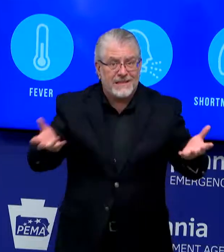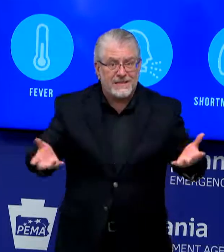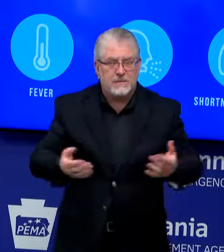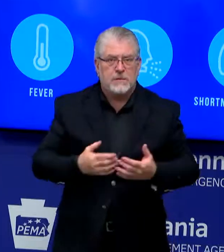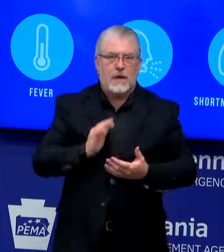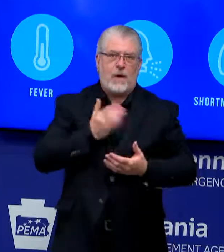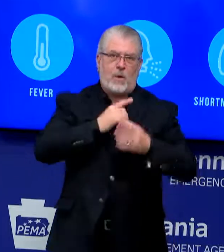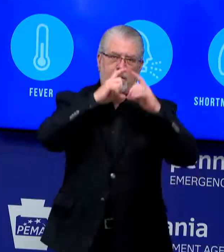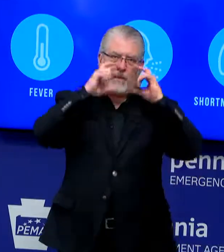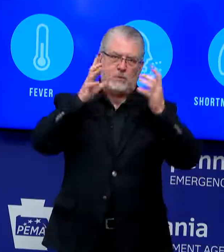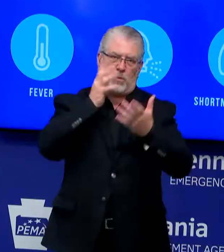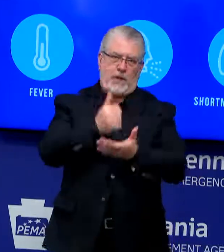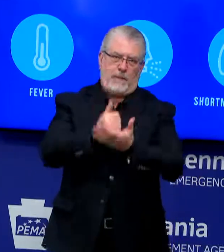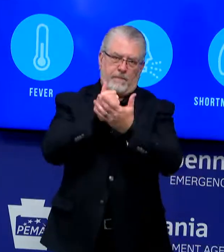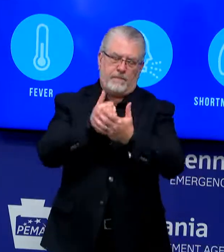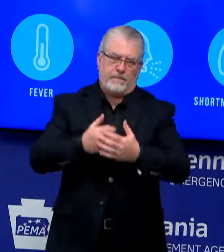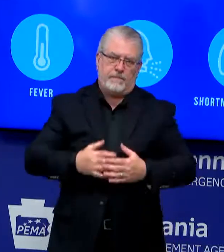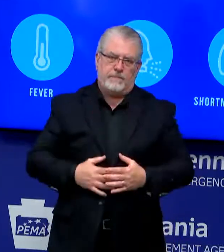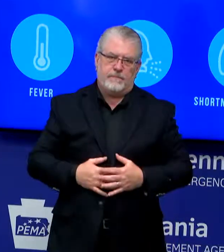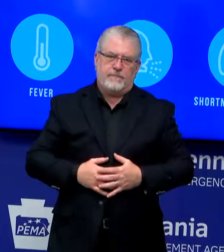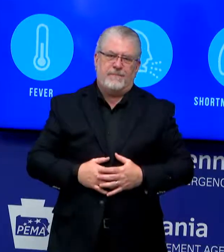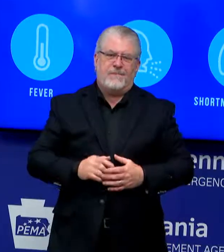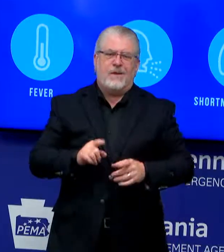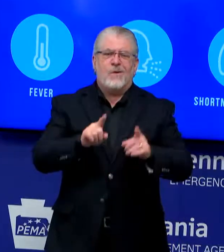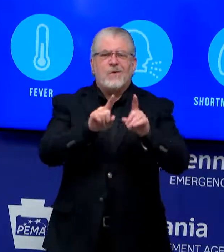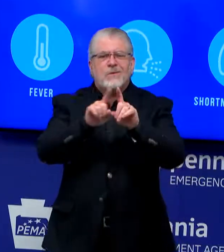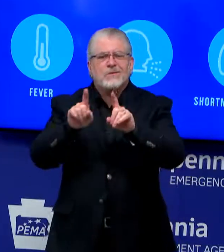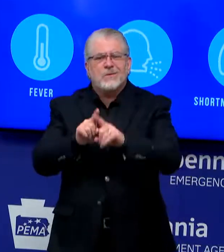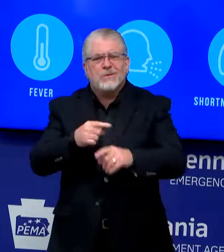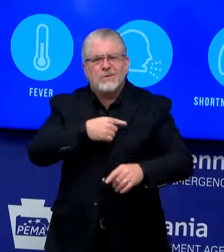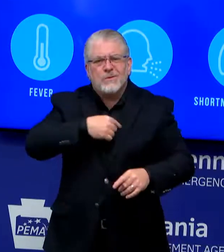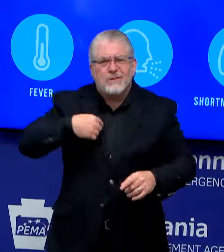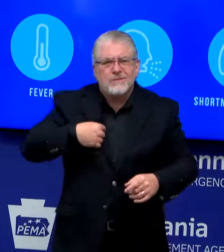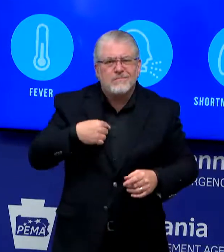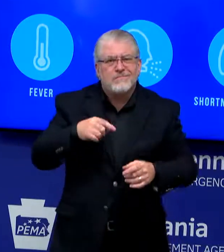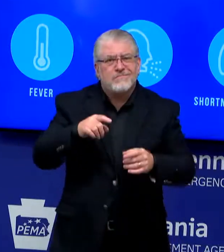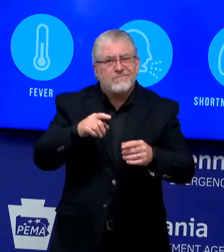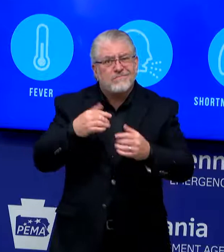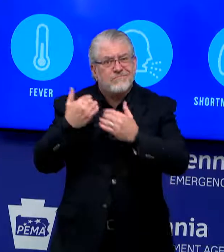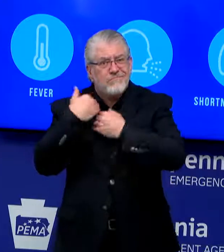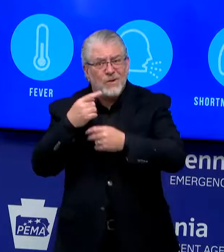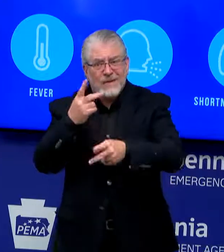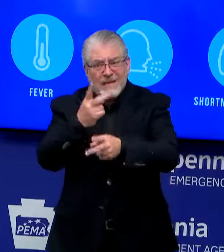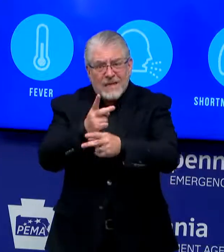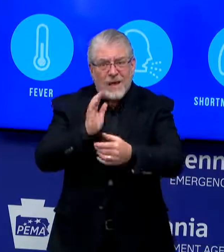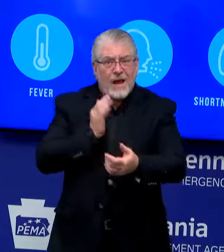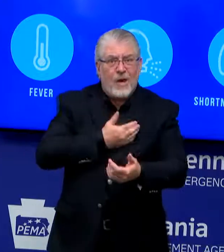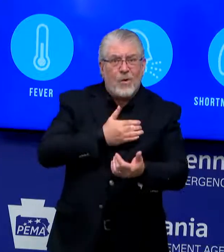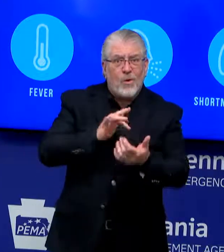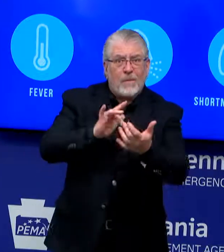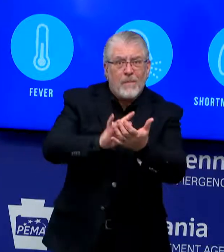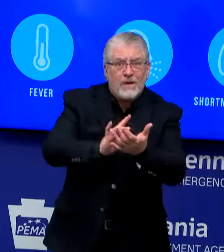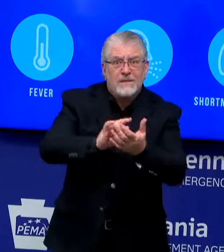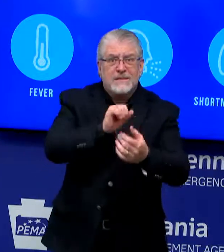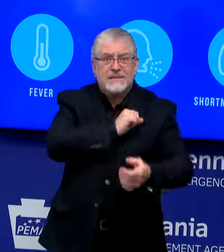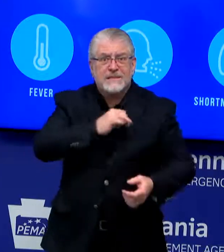so I am asking everyone to please reserve N95 and paper masks for these vital